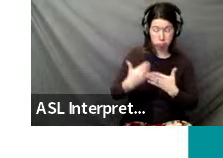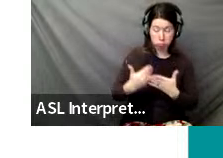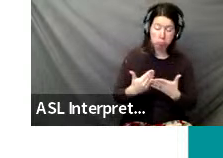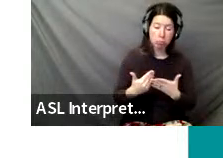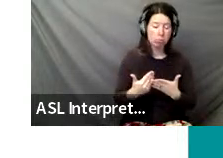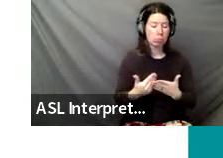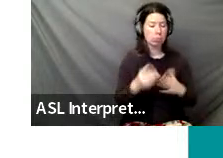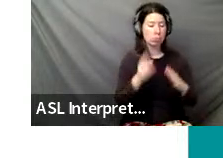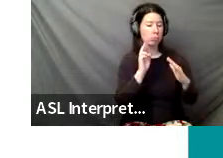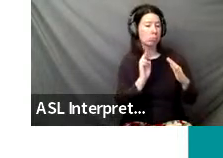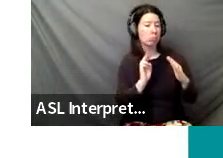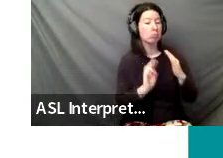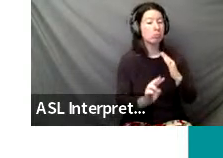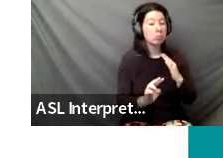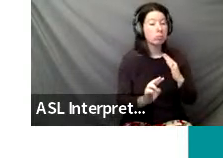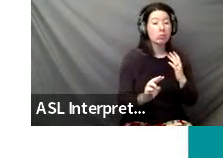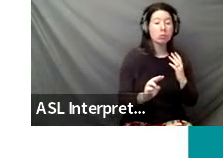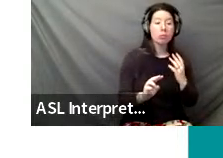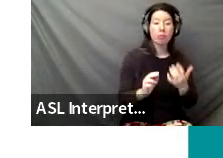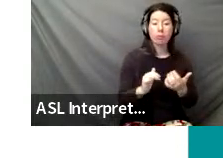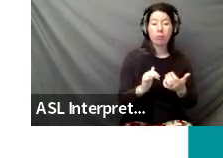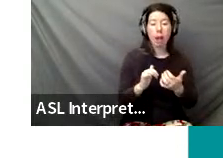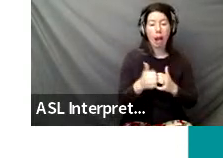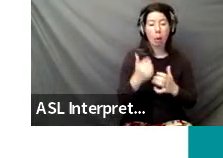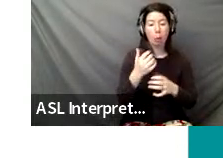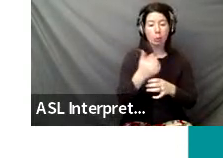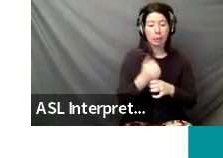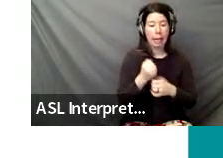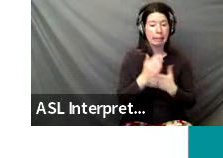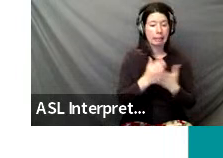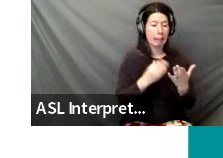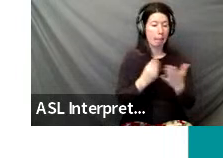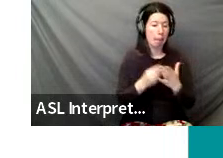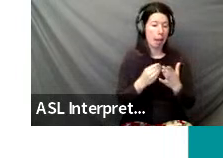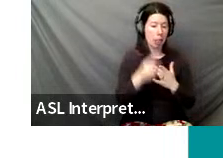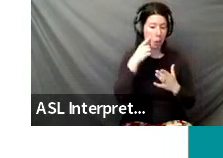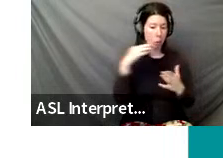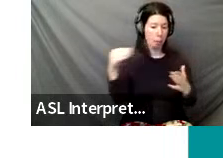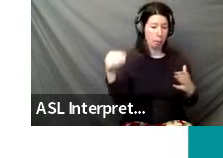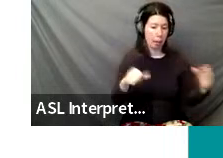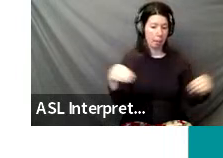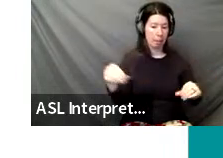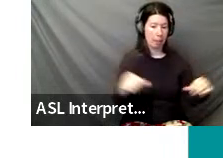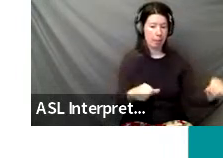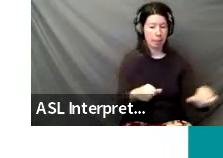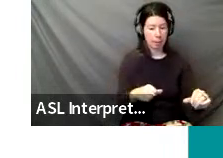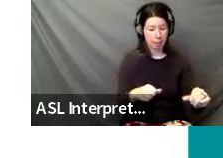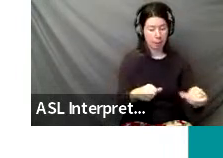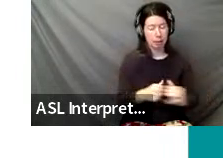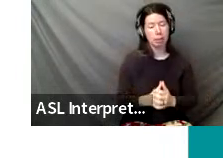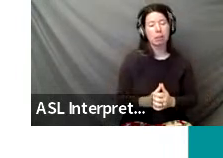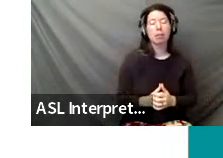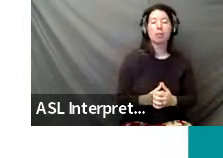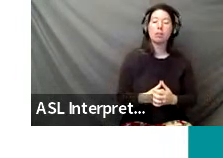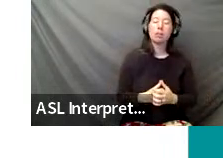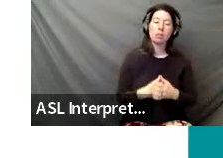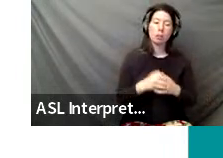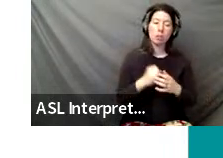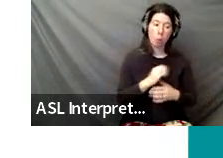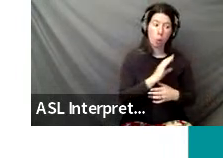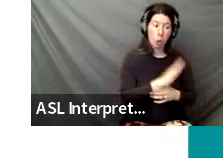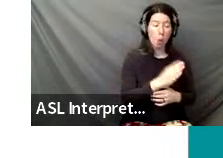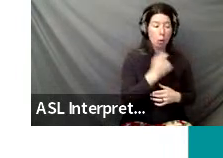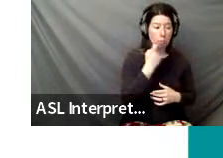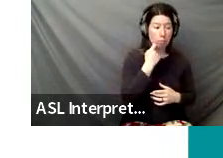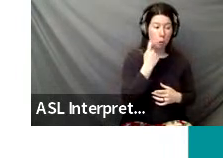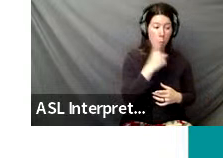could potentially find some of these, some money to pay for this. And so the question you just asked, was really good, because